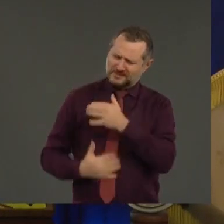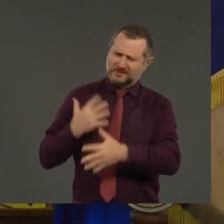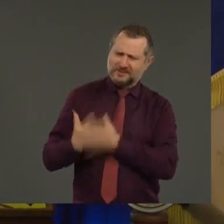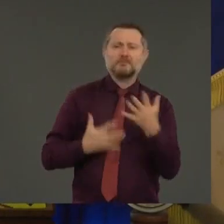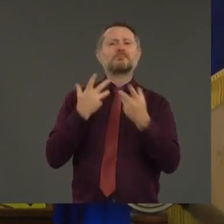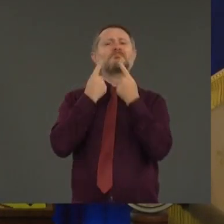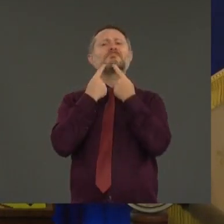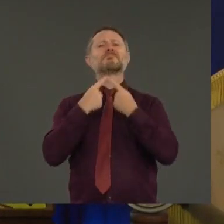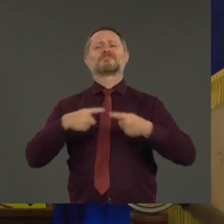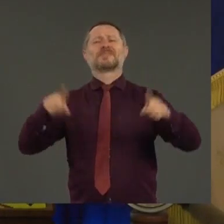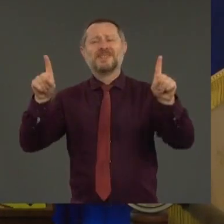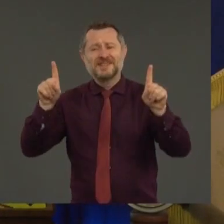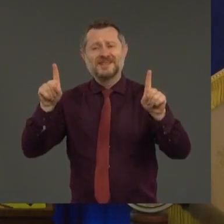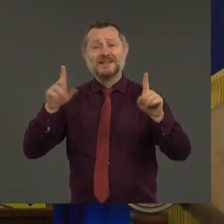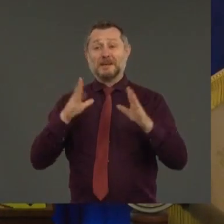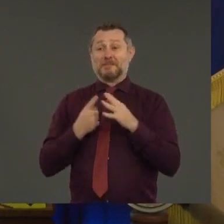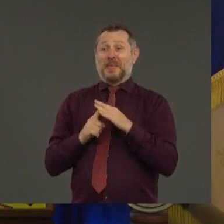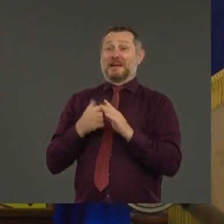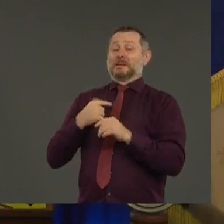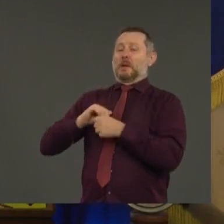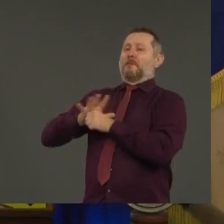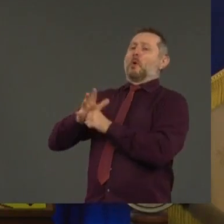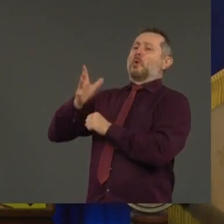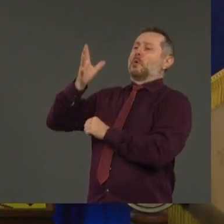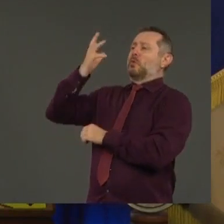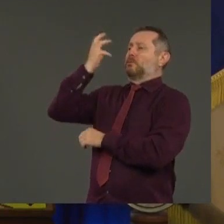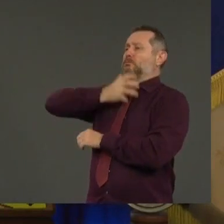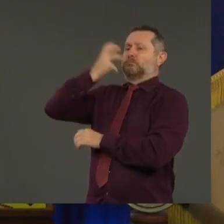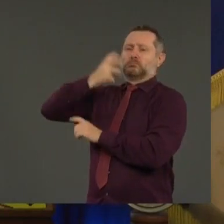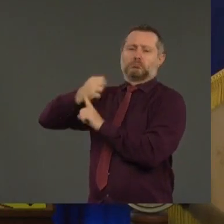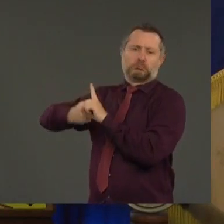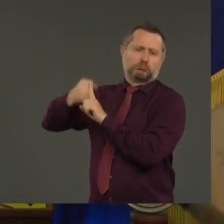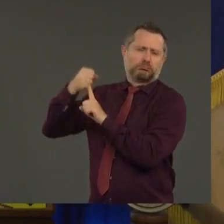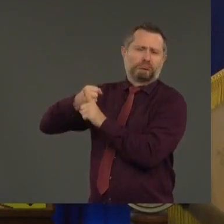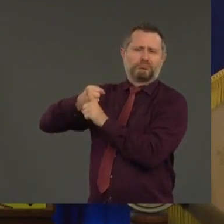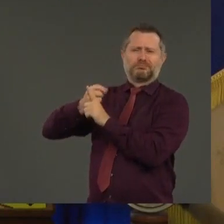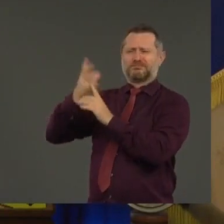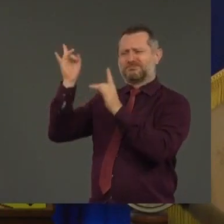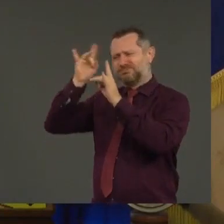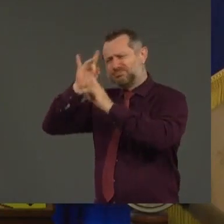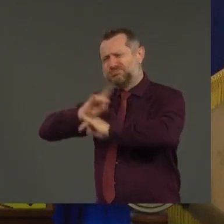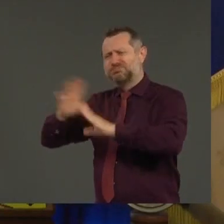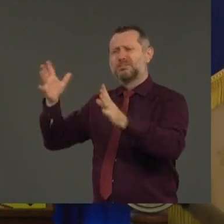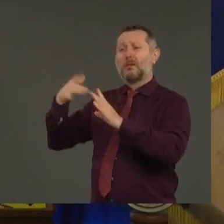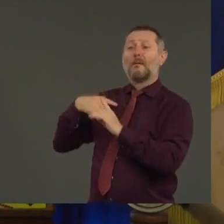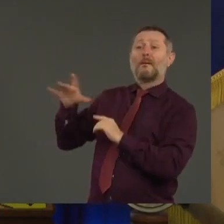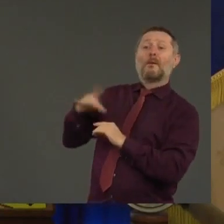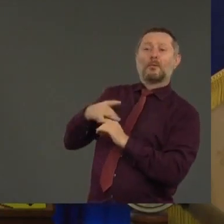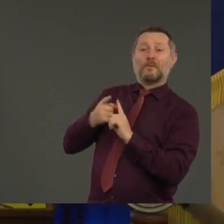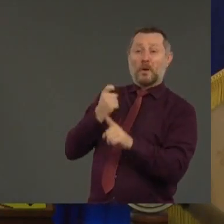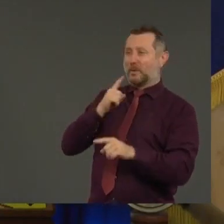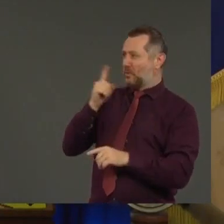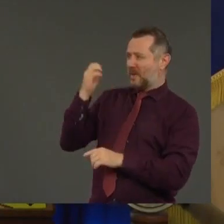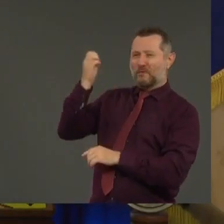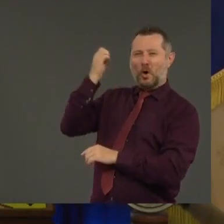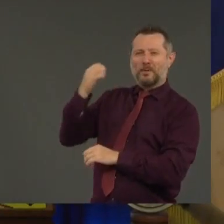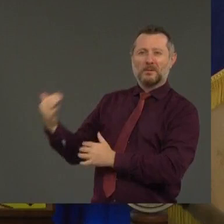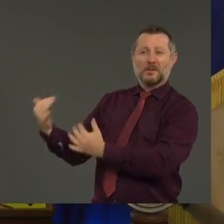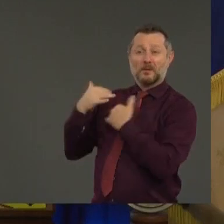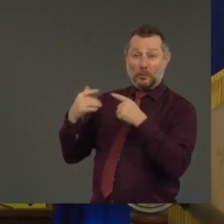beginning, this virus hit us hard because it actually came from Europe after we were told that it was coming from